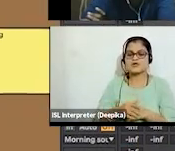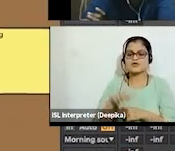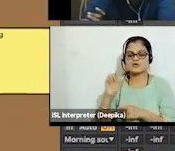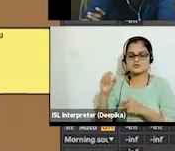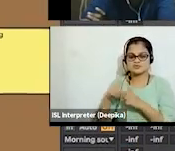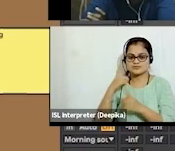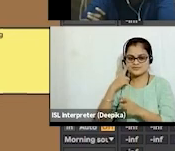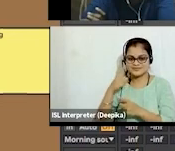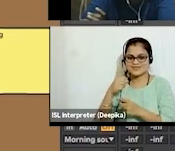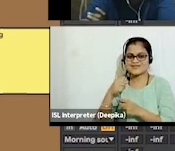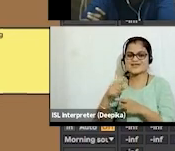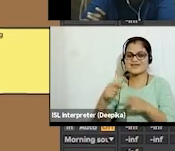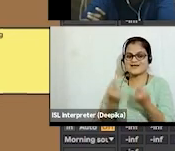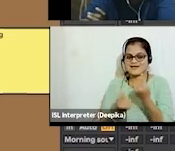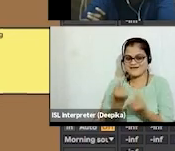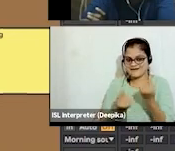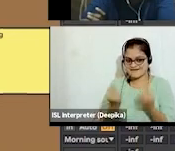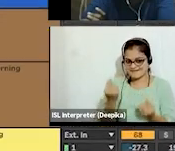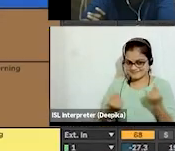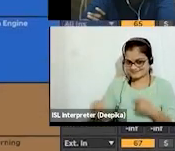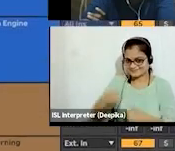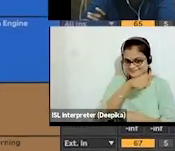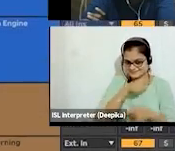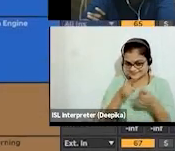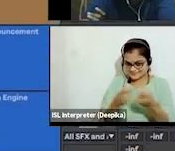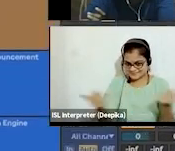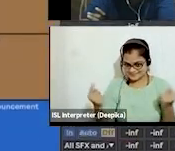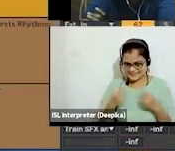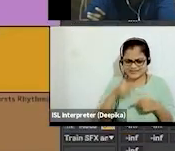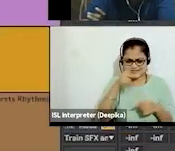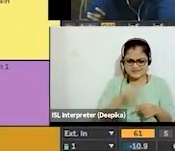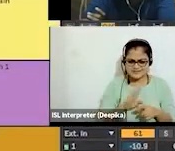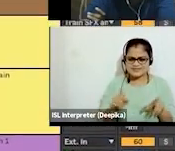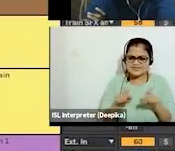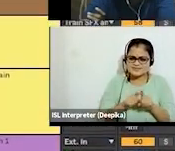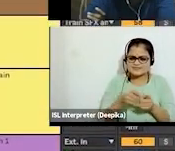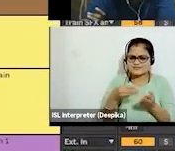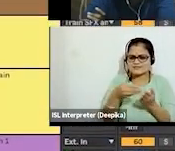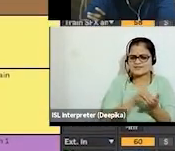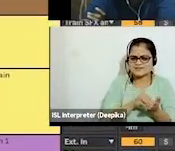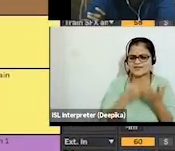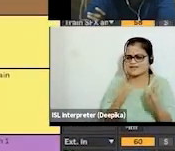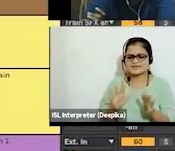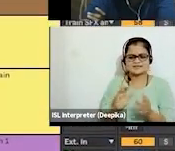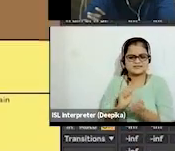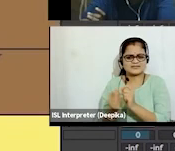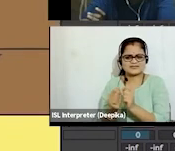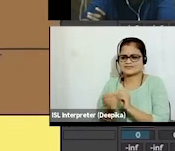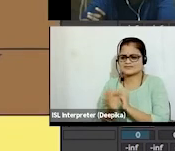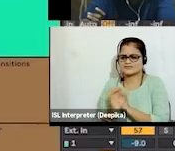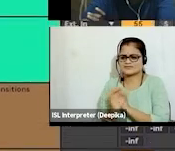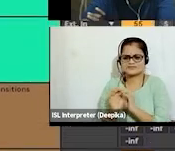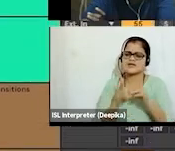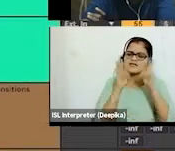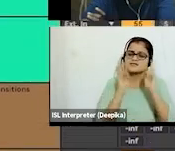here. I've kept these two things. I've kept mostly the same as what I recorded. I didn't do major any alteration to the